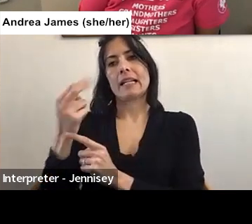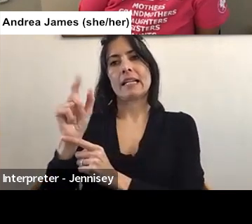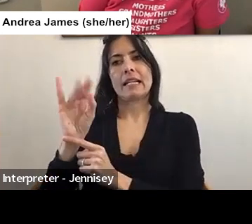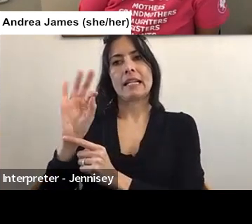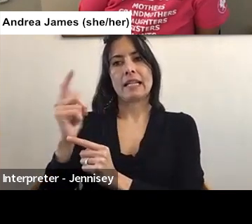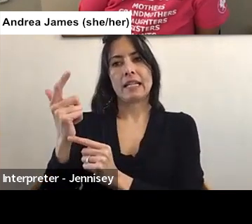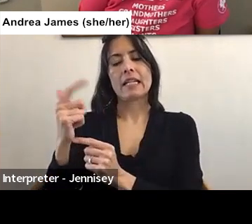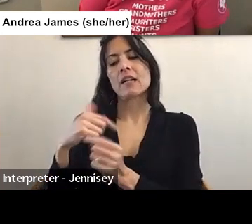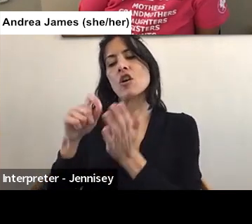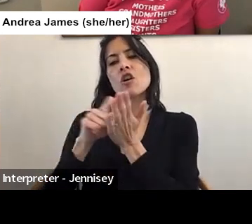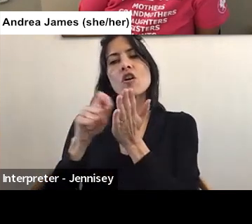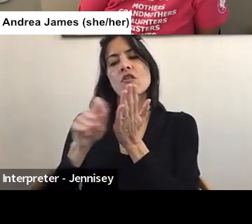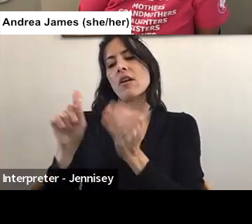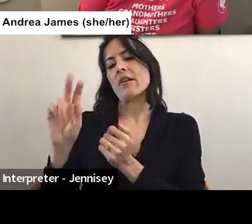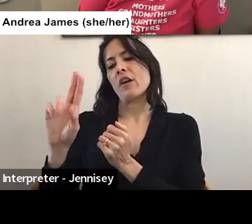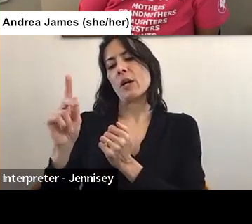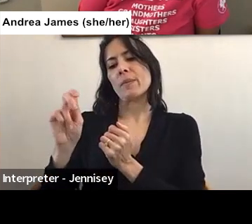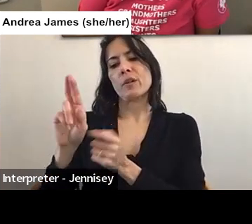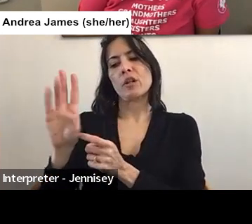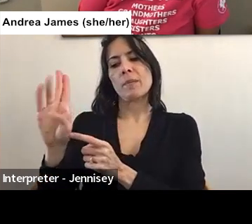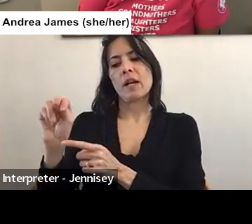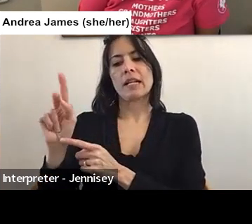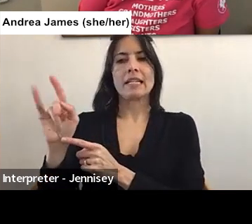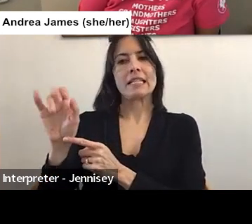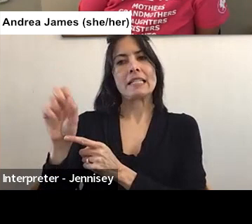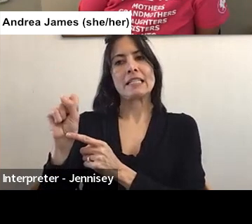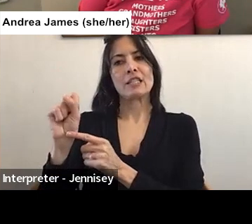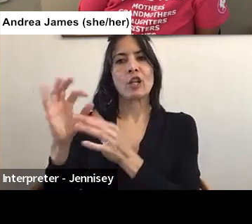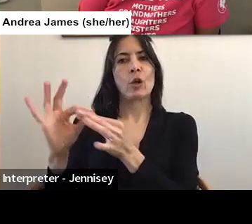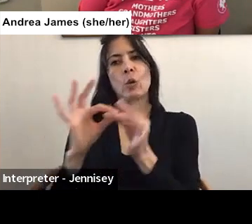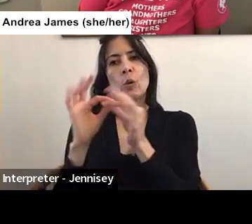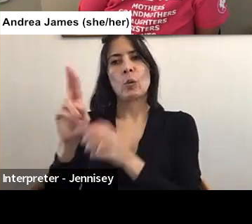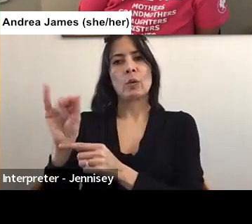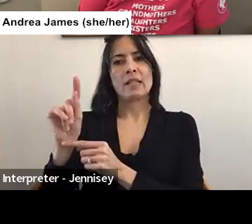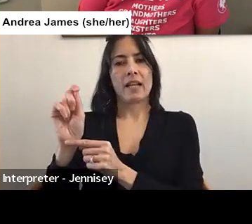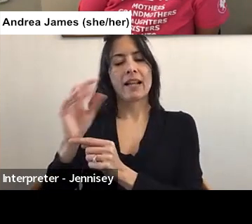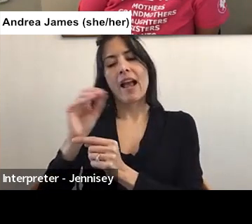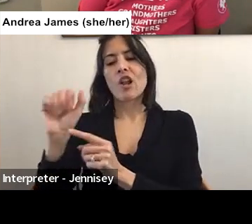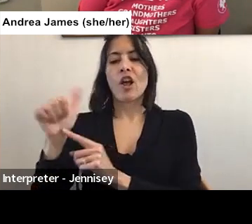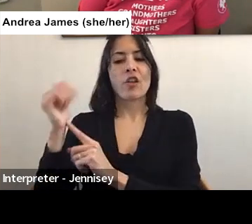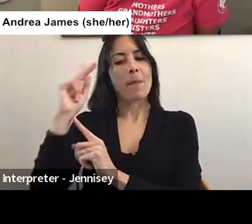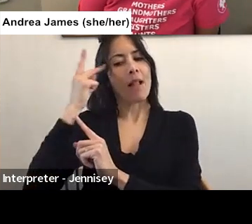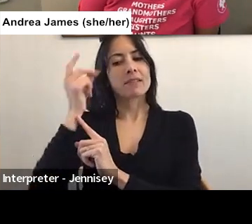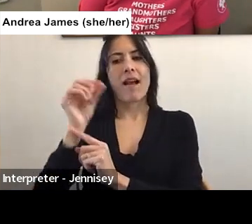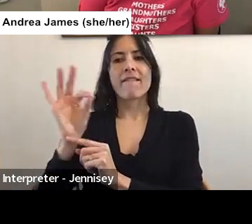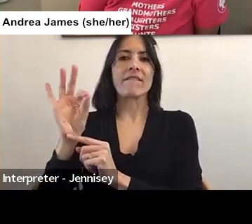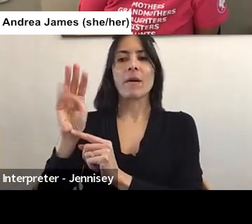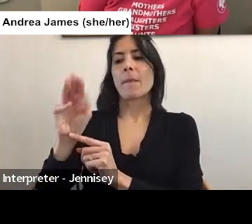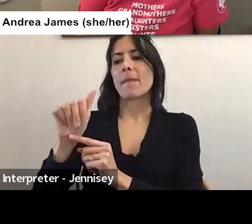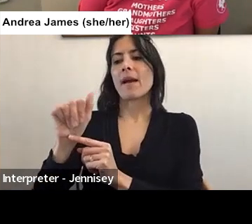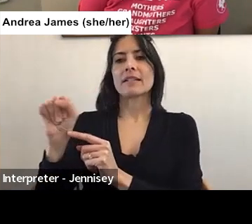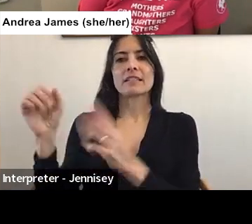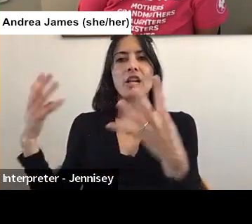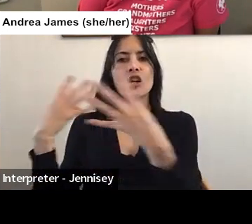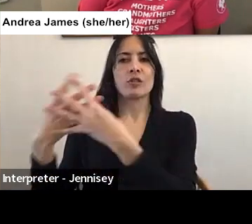Unite and Other Thoughts on the Politics of Mass Incarceration. I have your book, it's on my shelf out there.